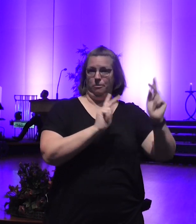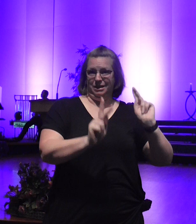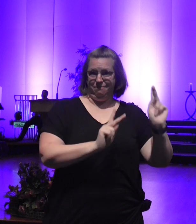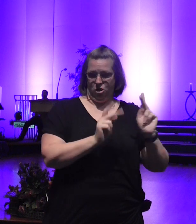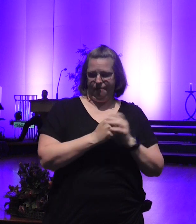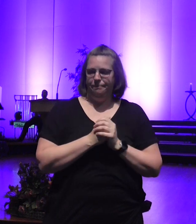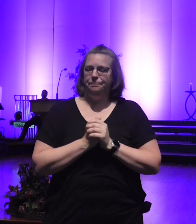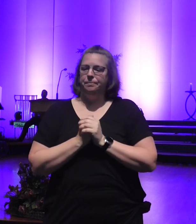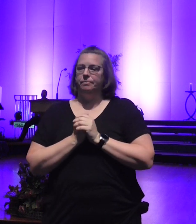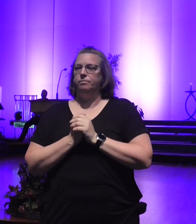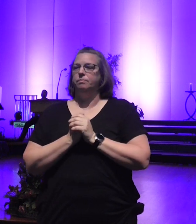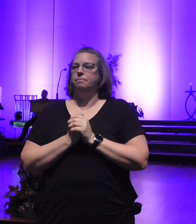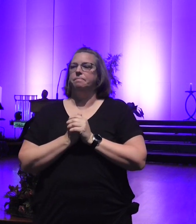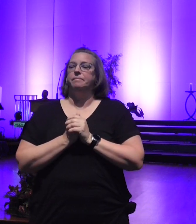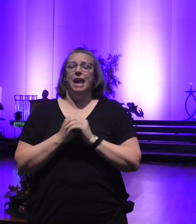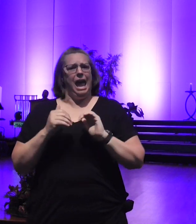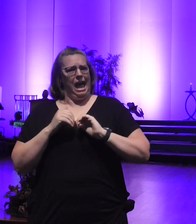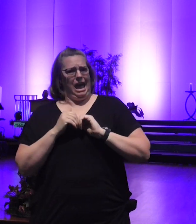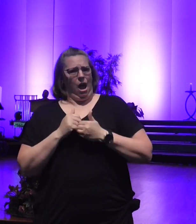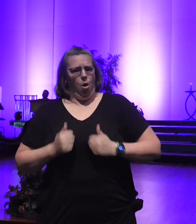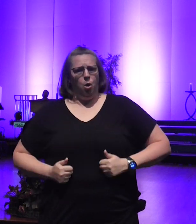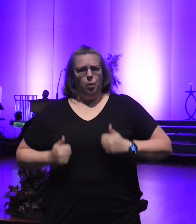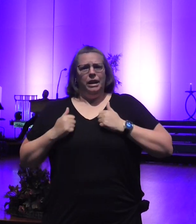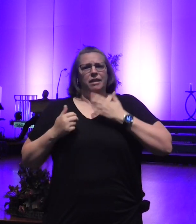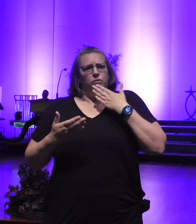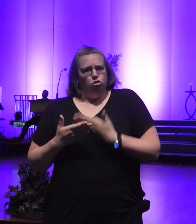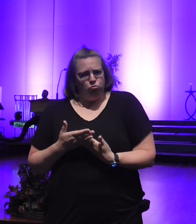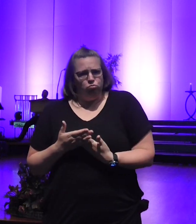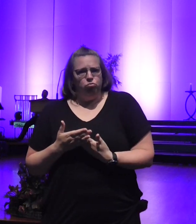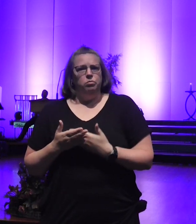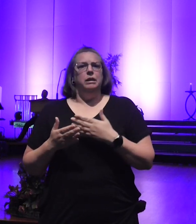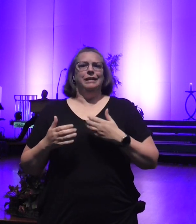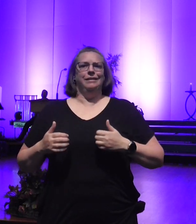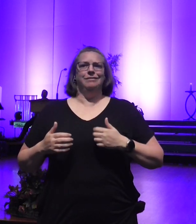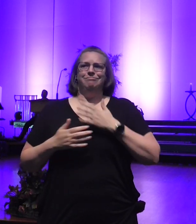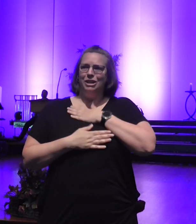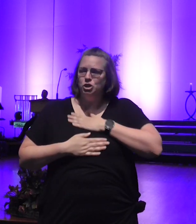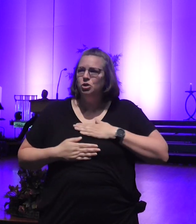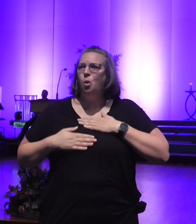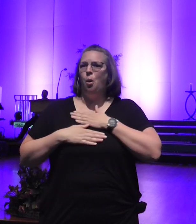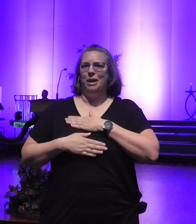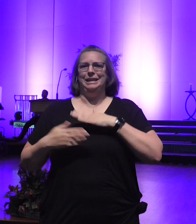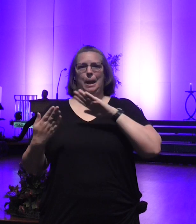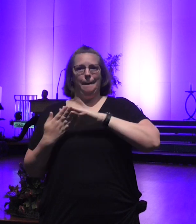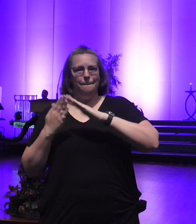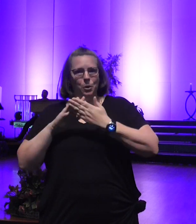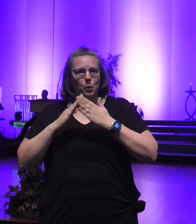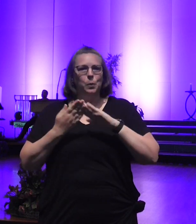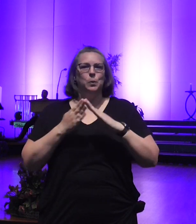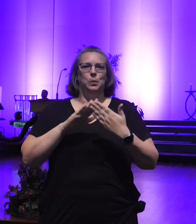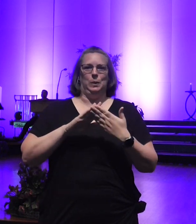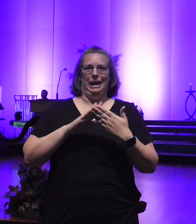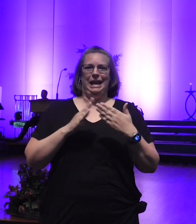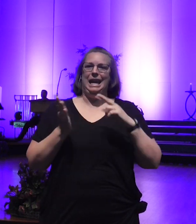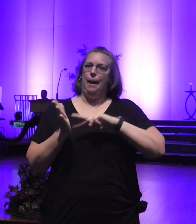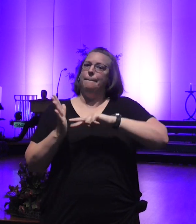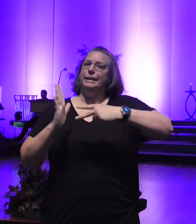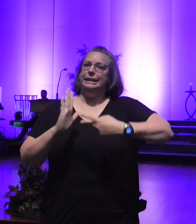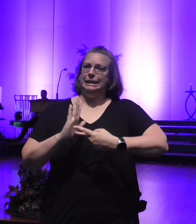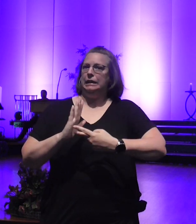How can we live the good life? A life enlivened by joy and community and